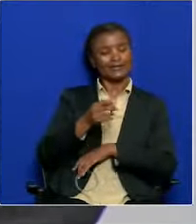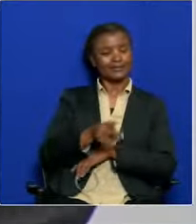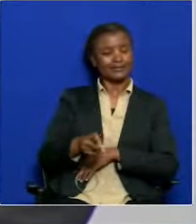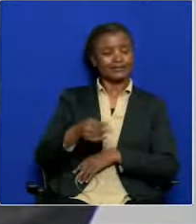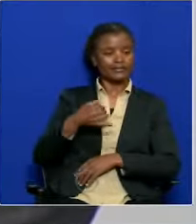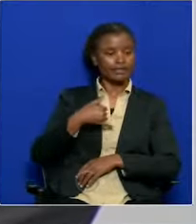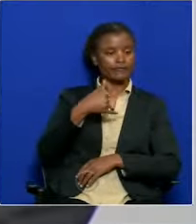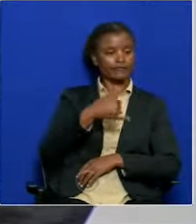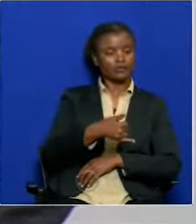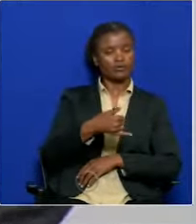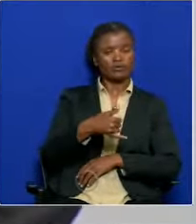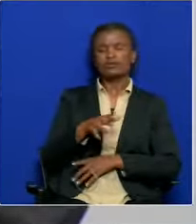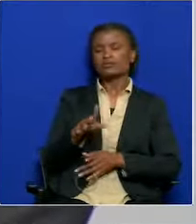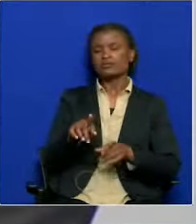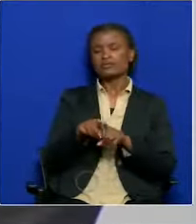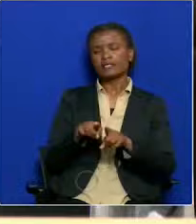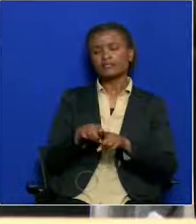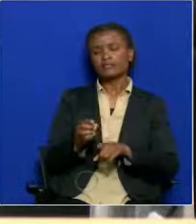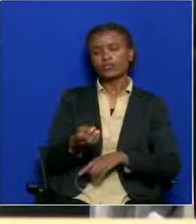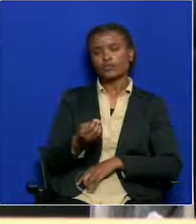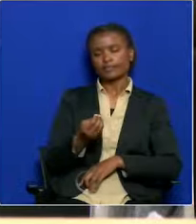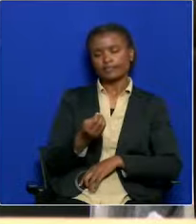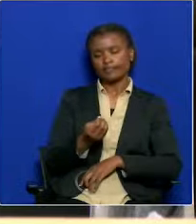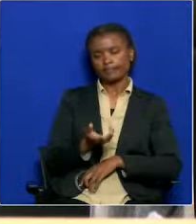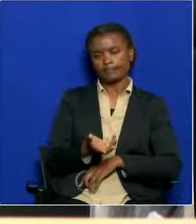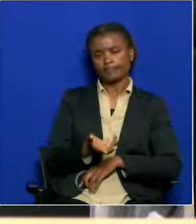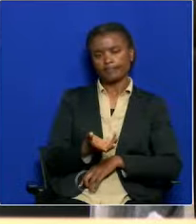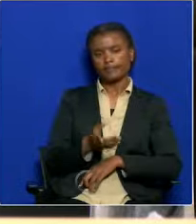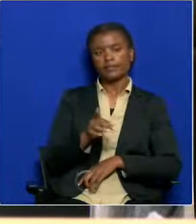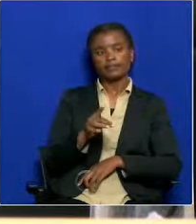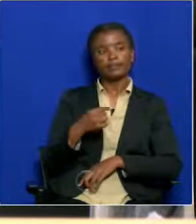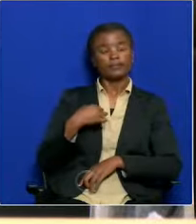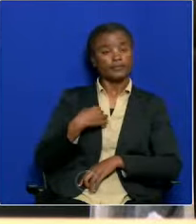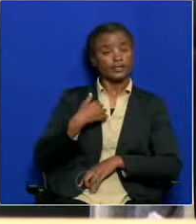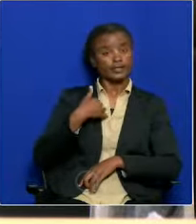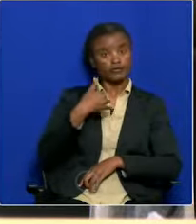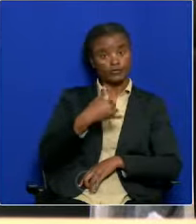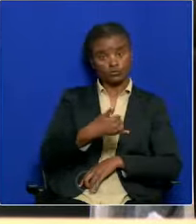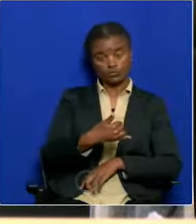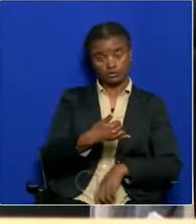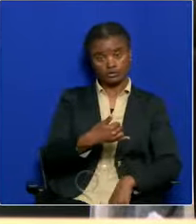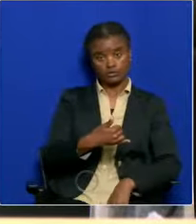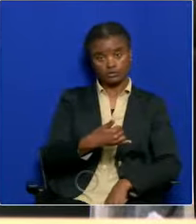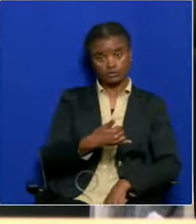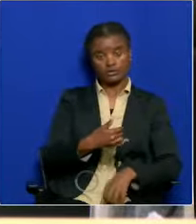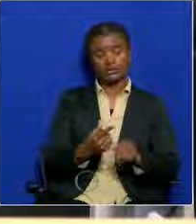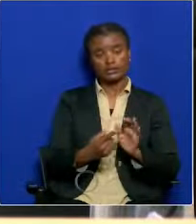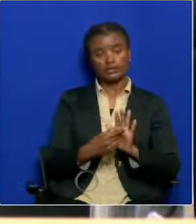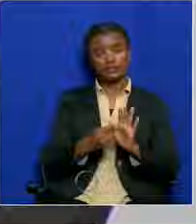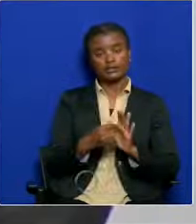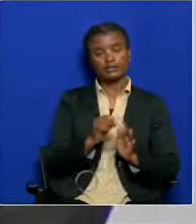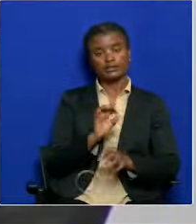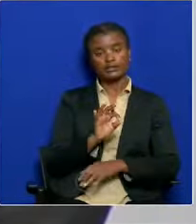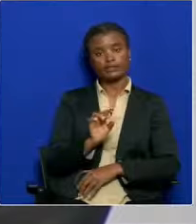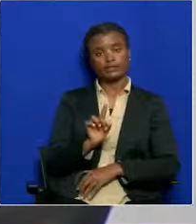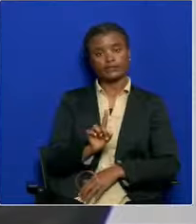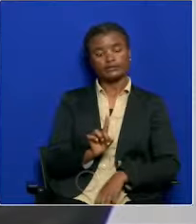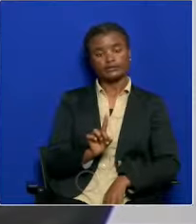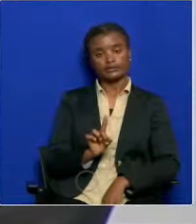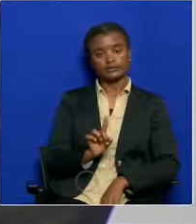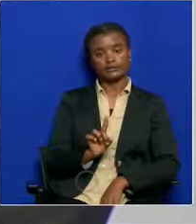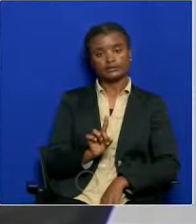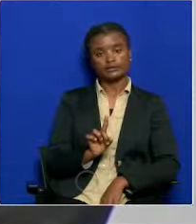WhatsApp, I called on the 31st, and